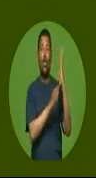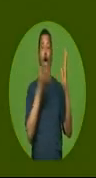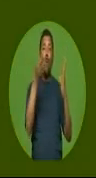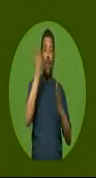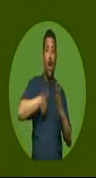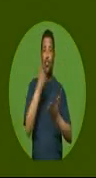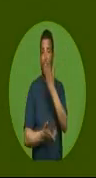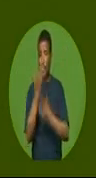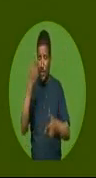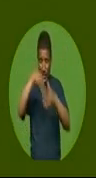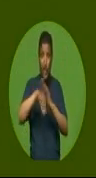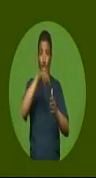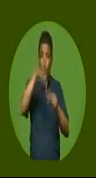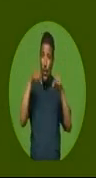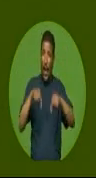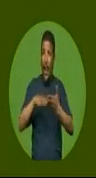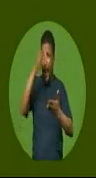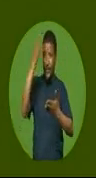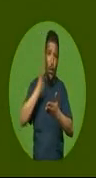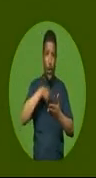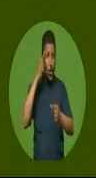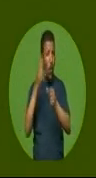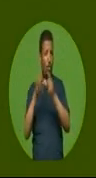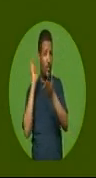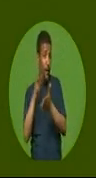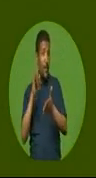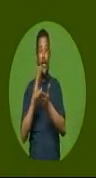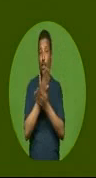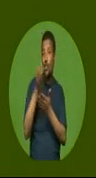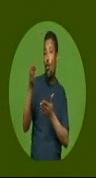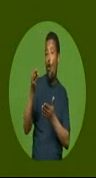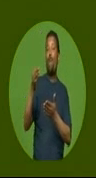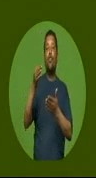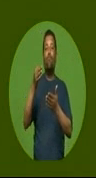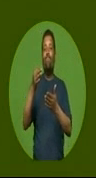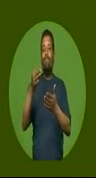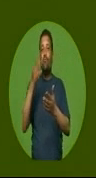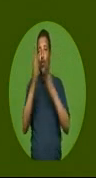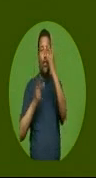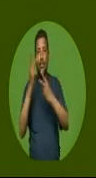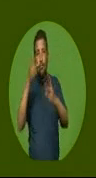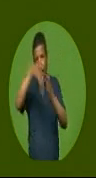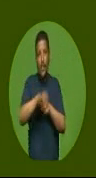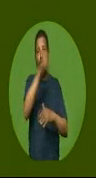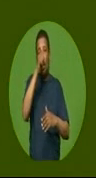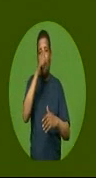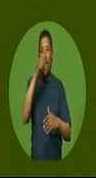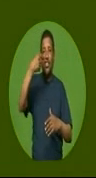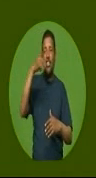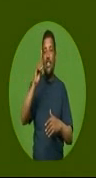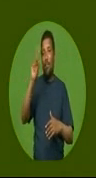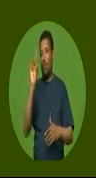discussion. In today's lesson, we noted that the share of tourism in Ethiopia's GDP